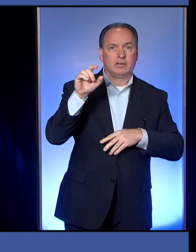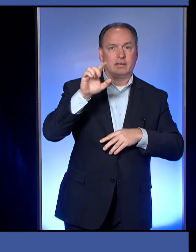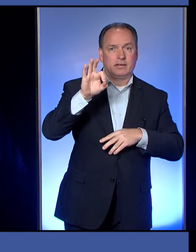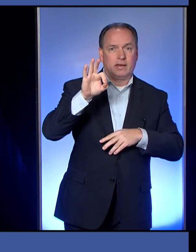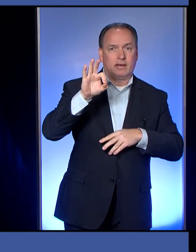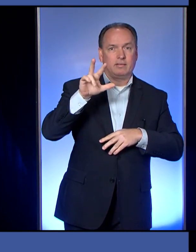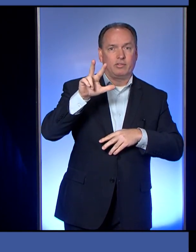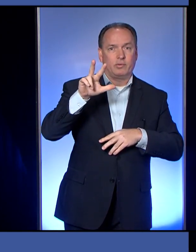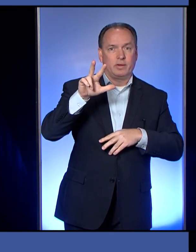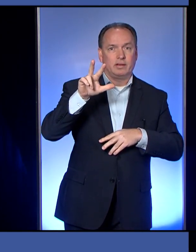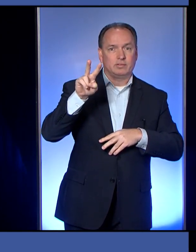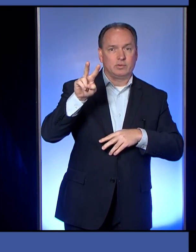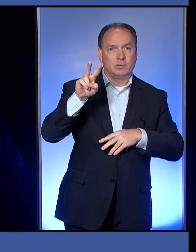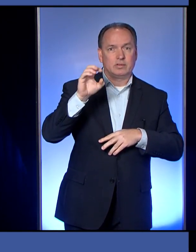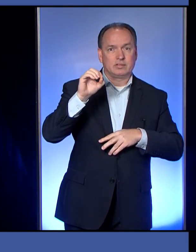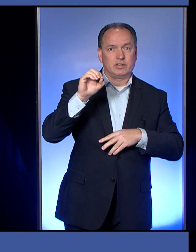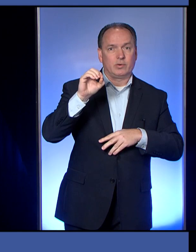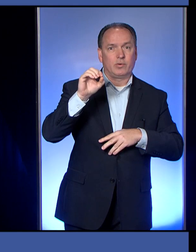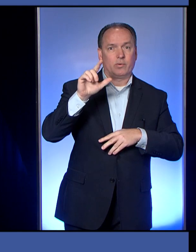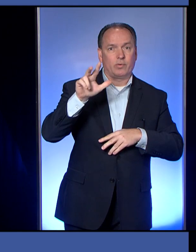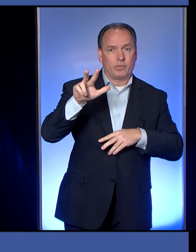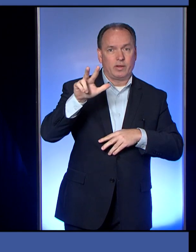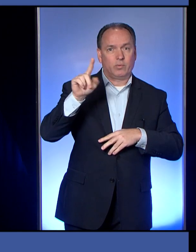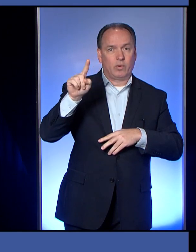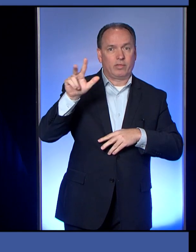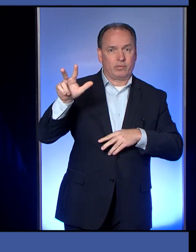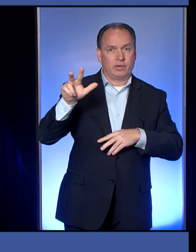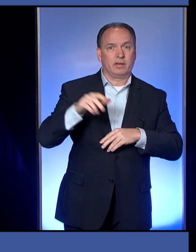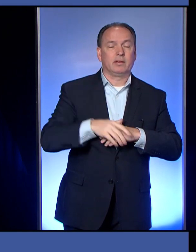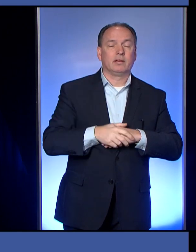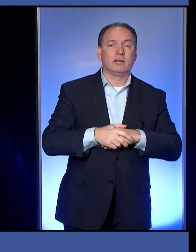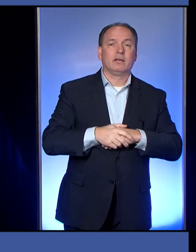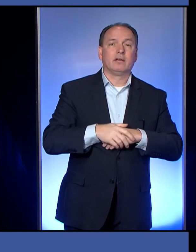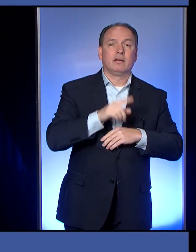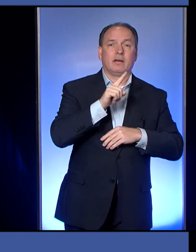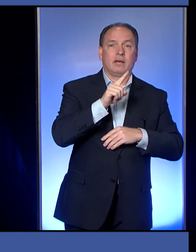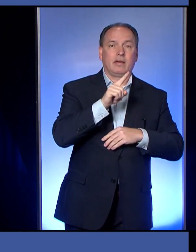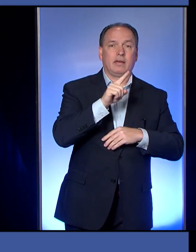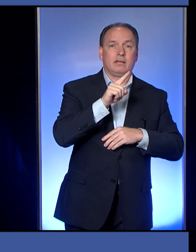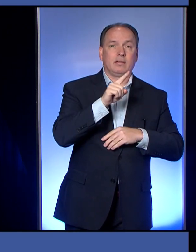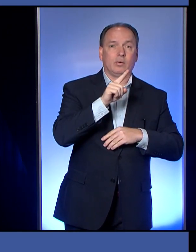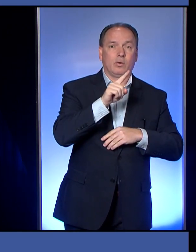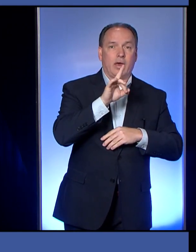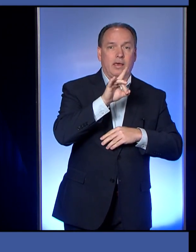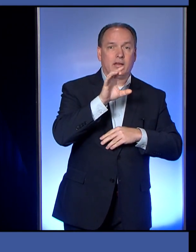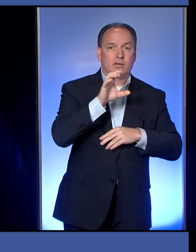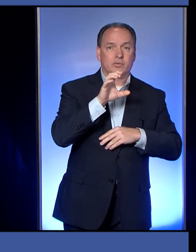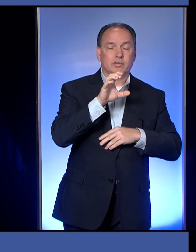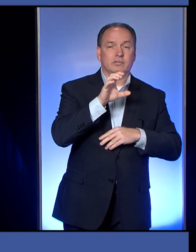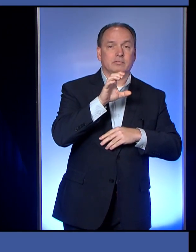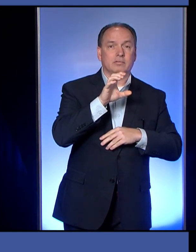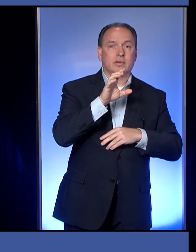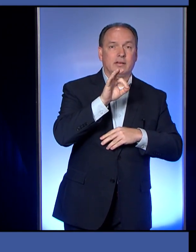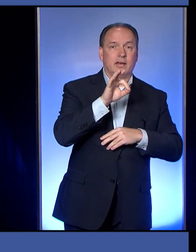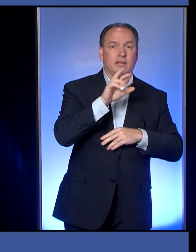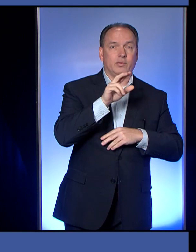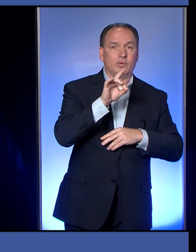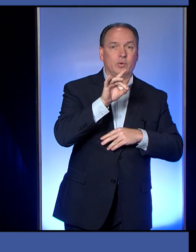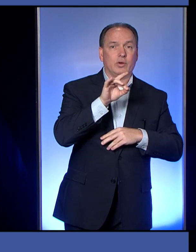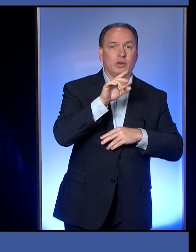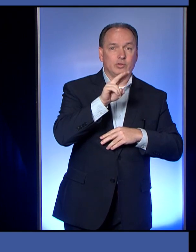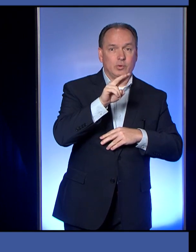-0313. That's 800-932-0313.